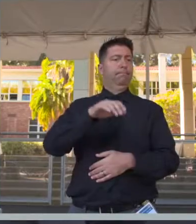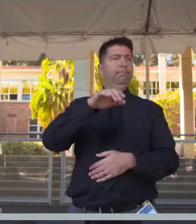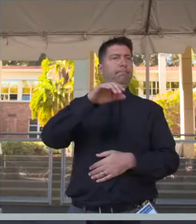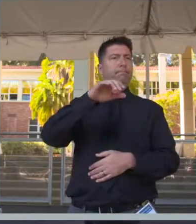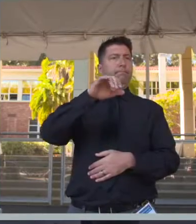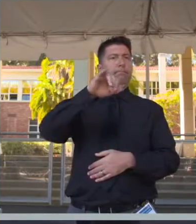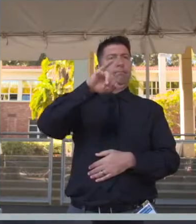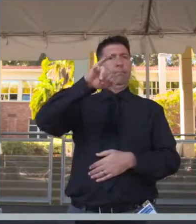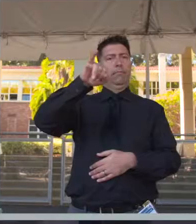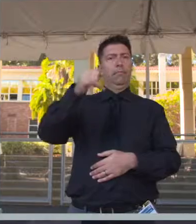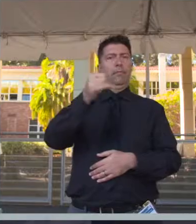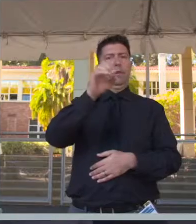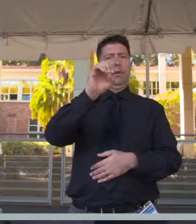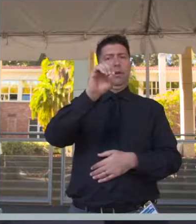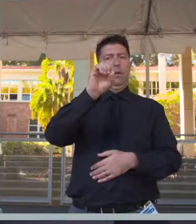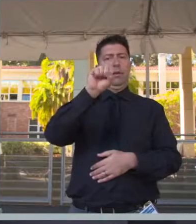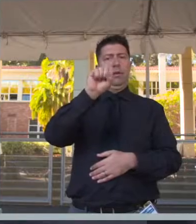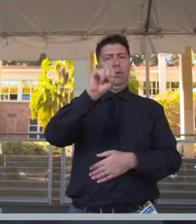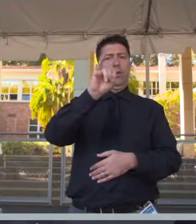Jessica Ninoska Benitez.